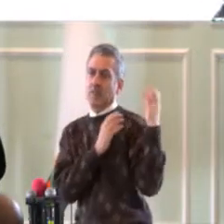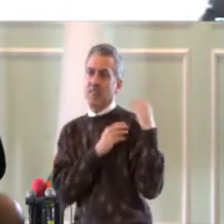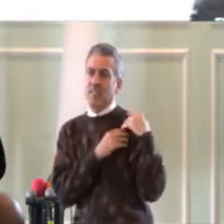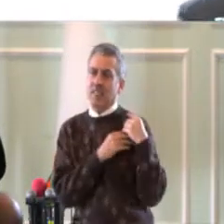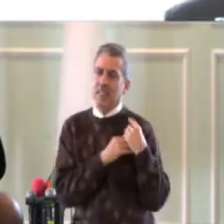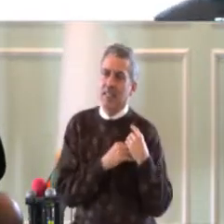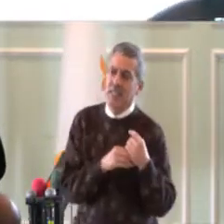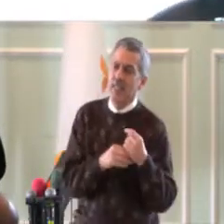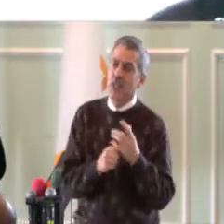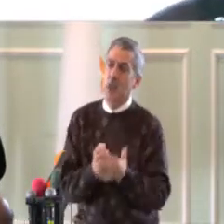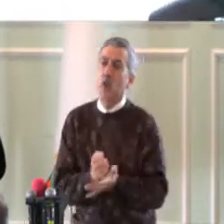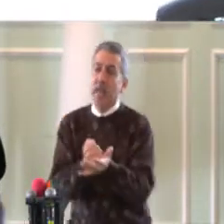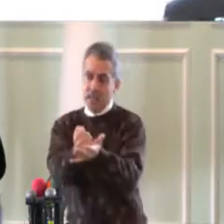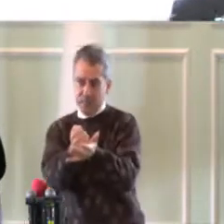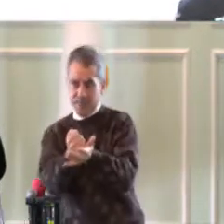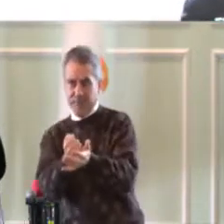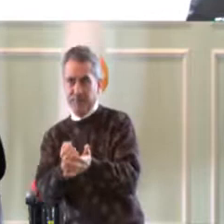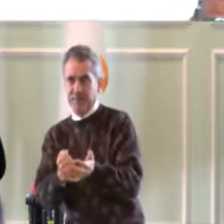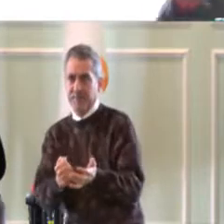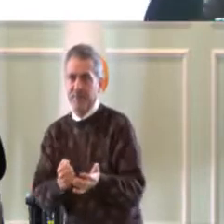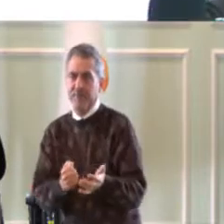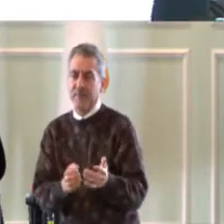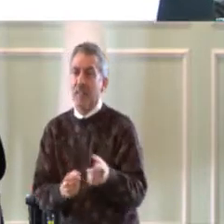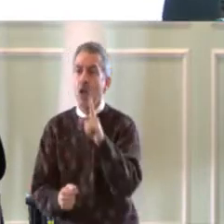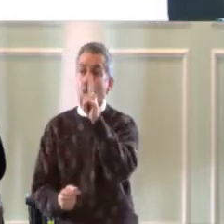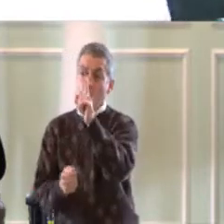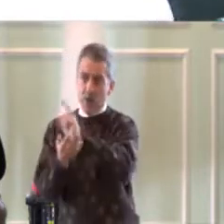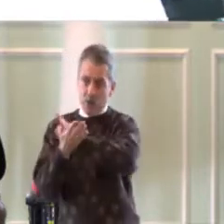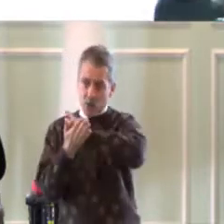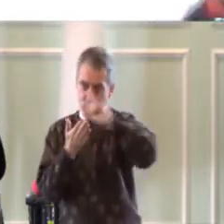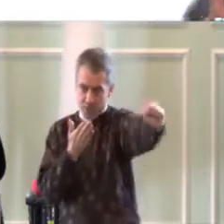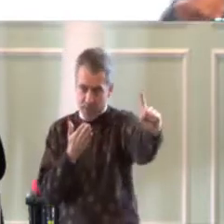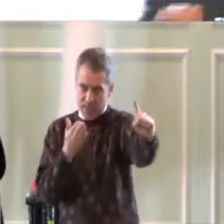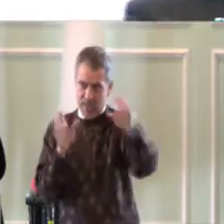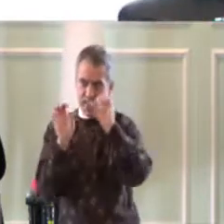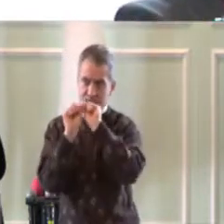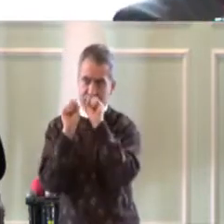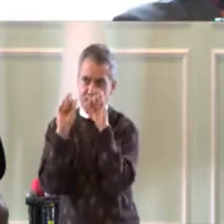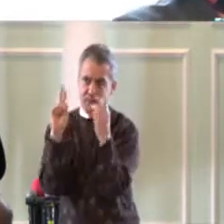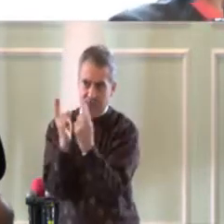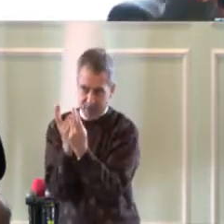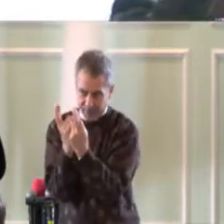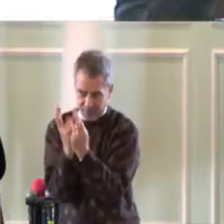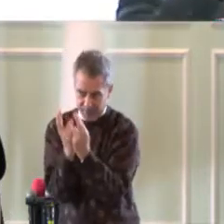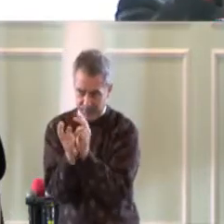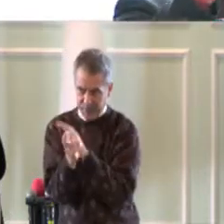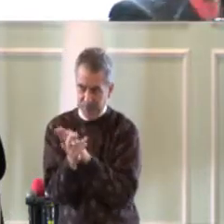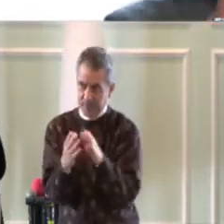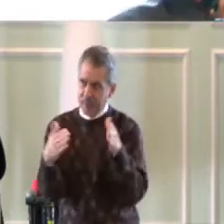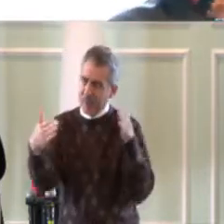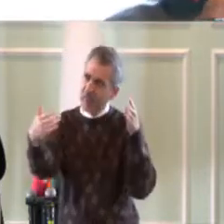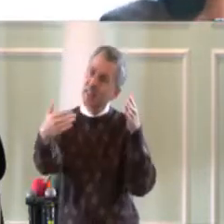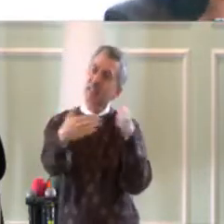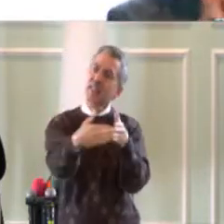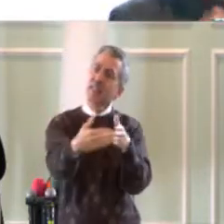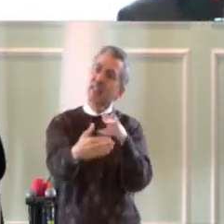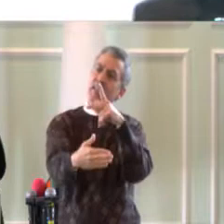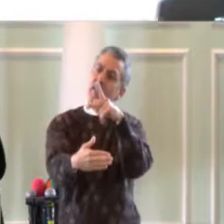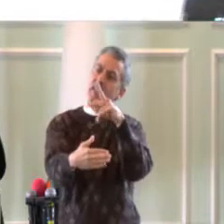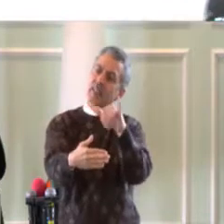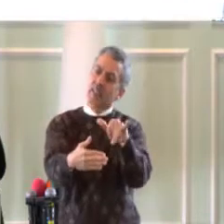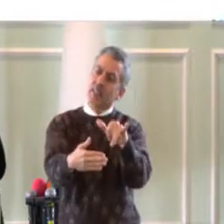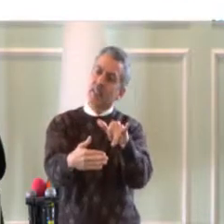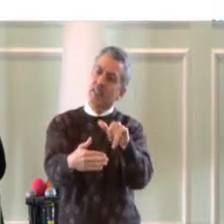we did a whole weekend seminar in this church in Evansville, Indiana, which is at the corner of Kentucky, Illinois, and